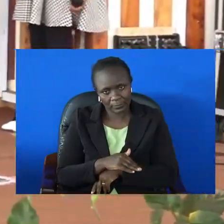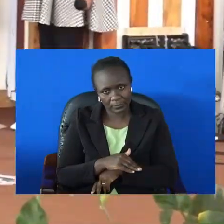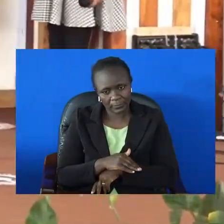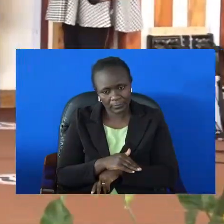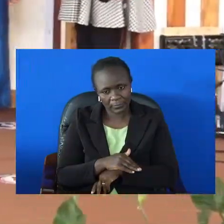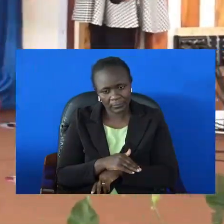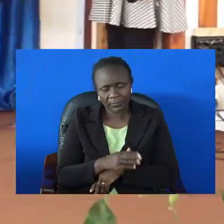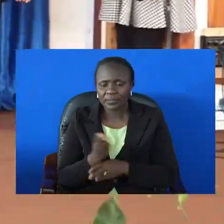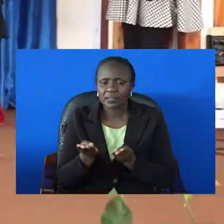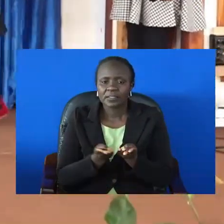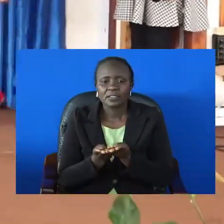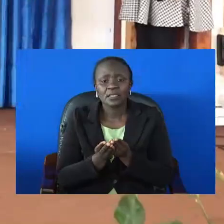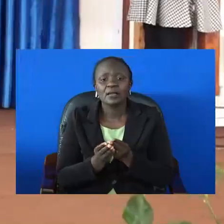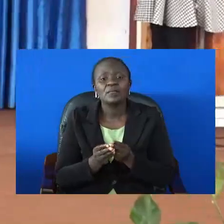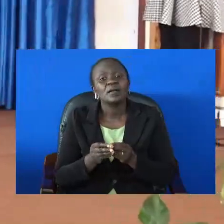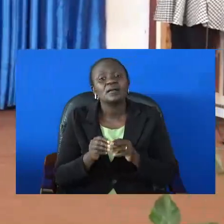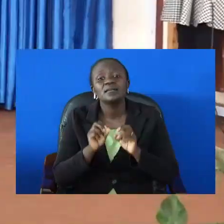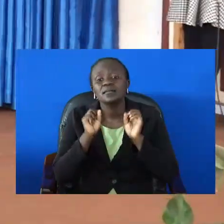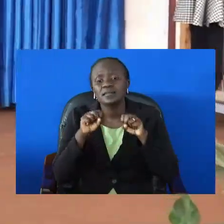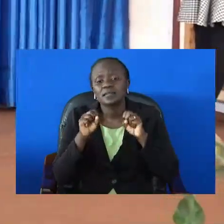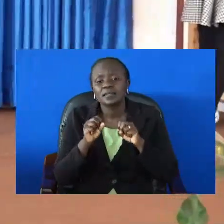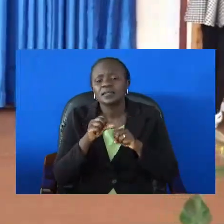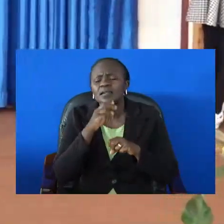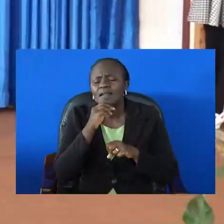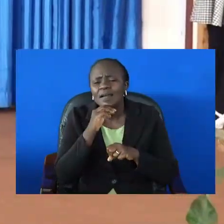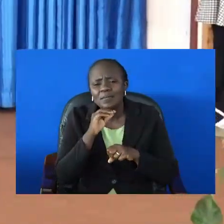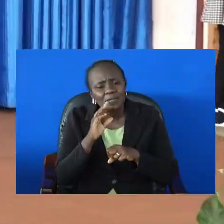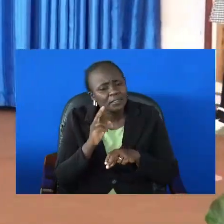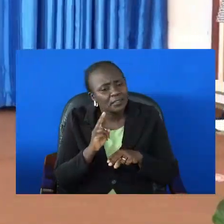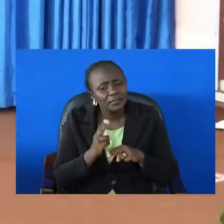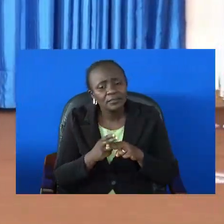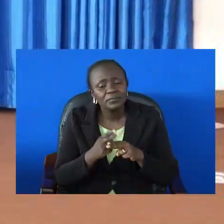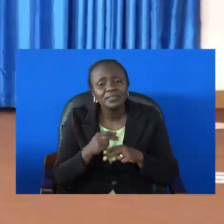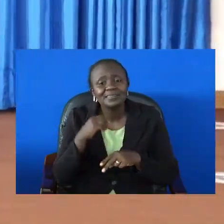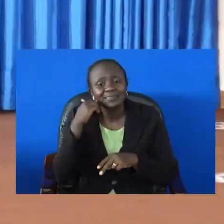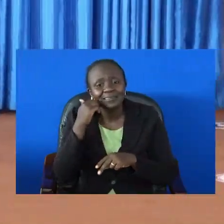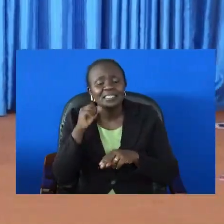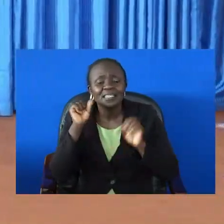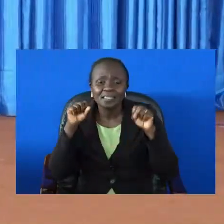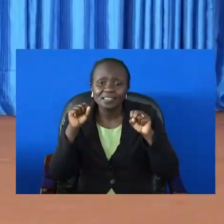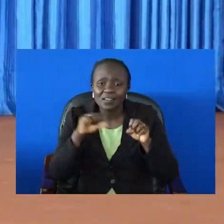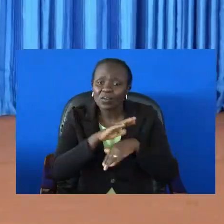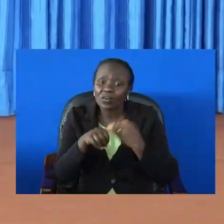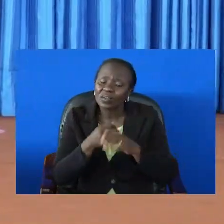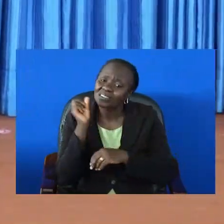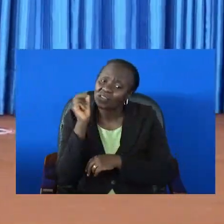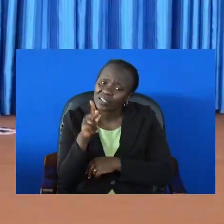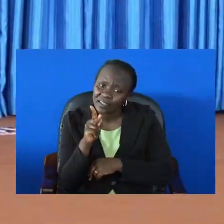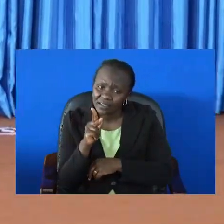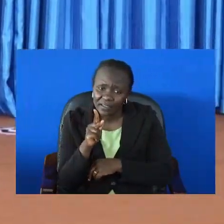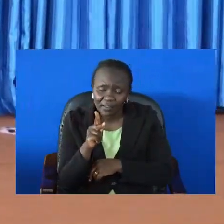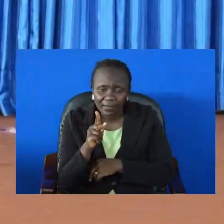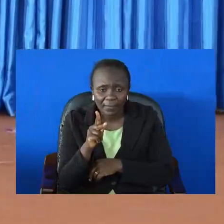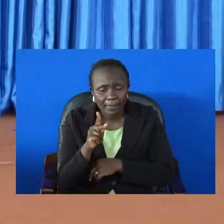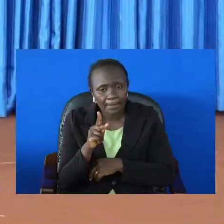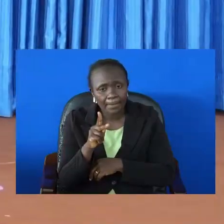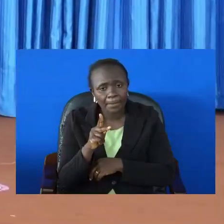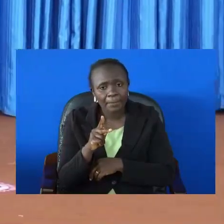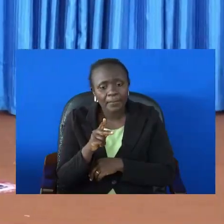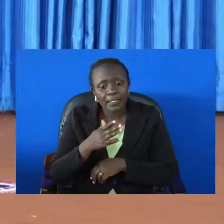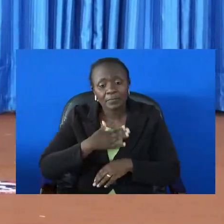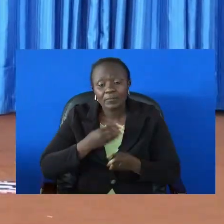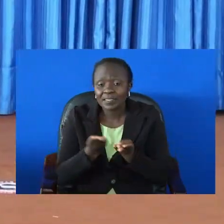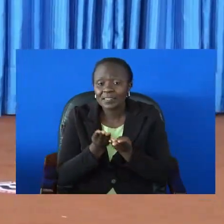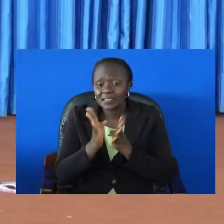My master's too easy on him. Naaman. Yes, is everything all right? Everything is all right. My